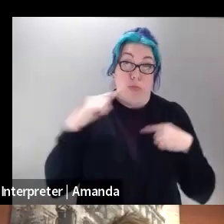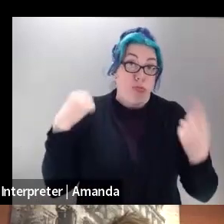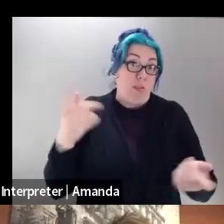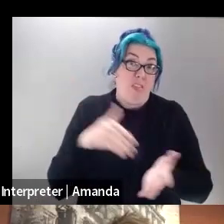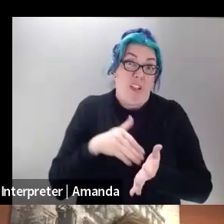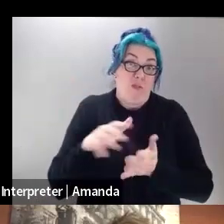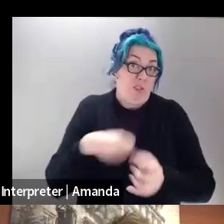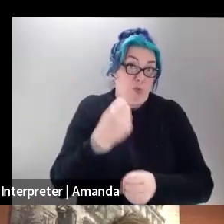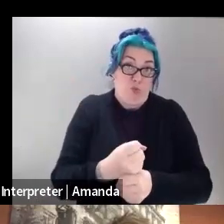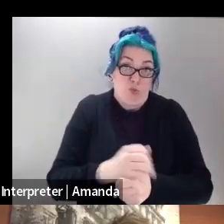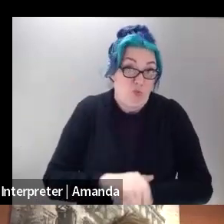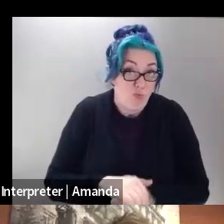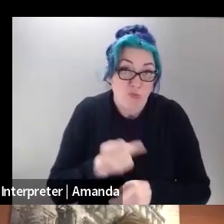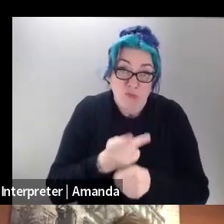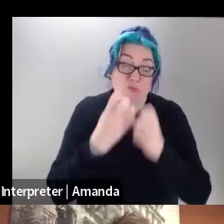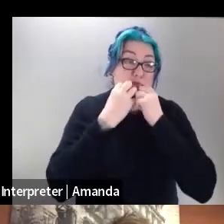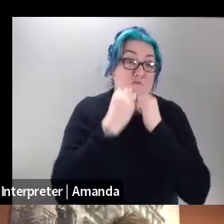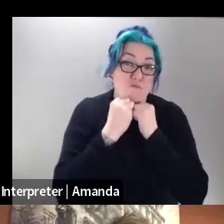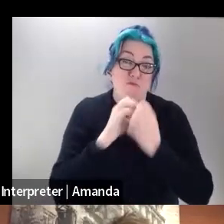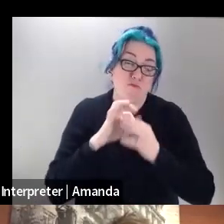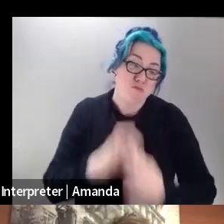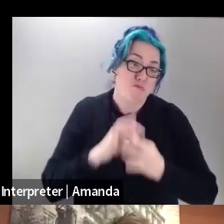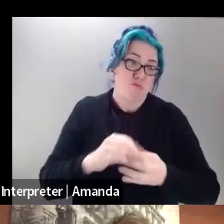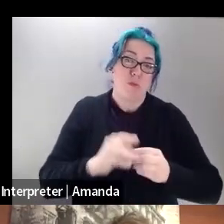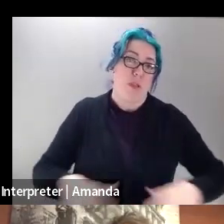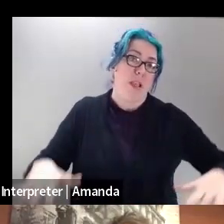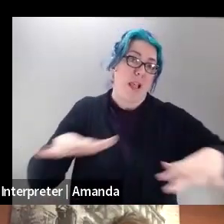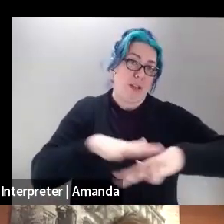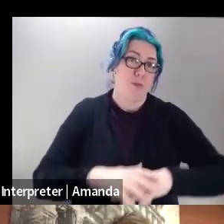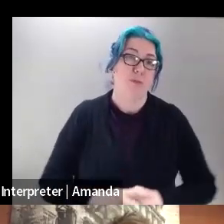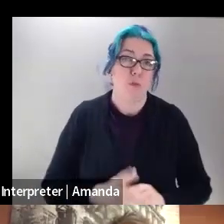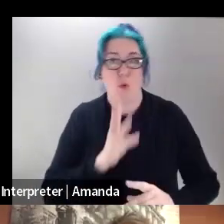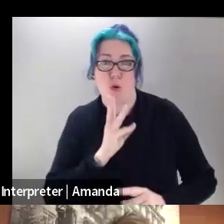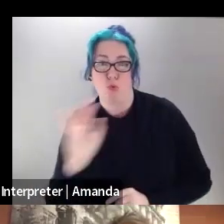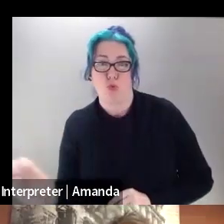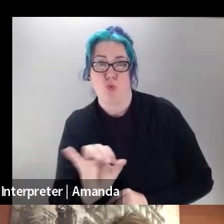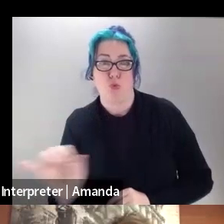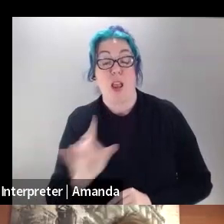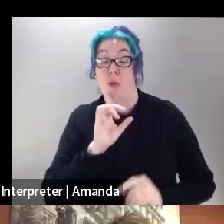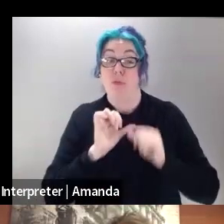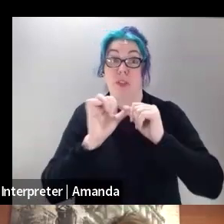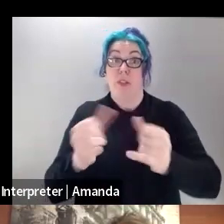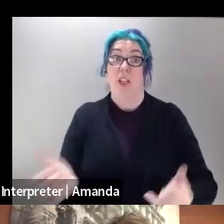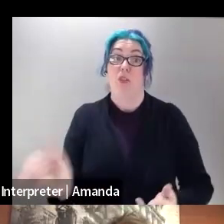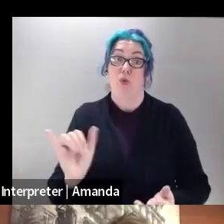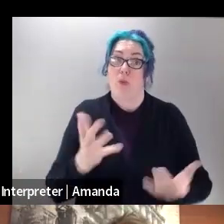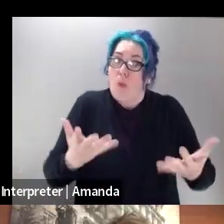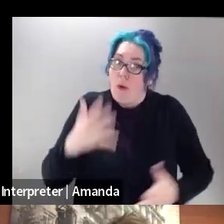years. Their relationship to the lands and waters is continuing to this day. Let us please never forget